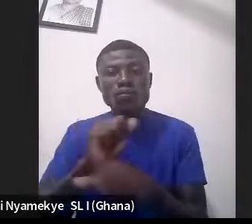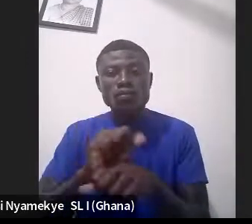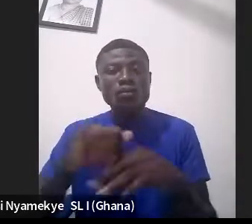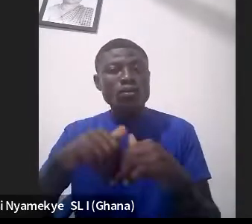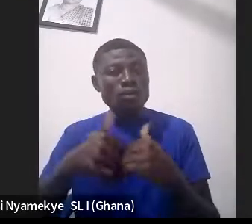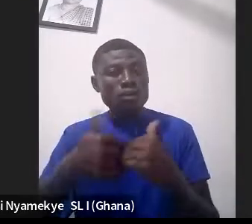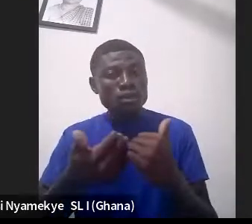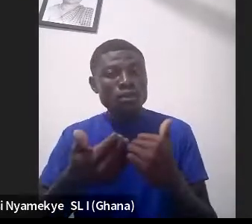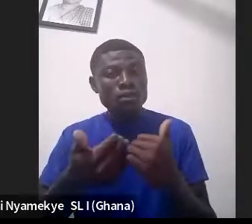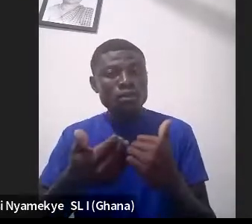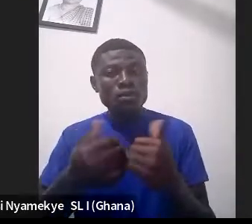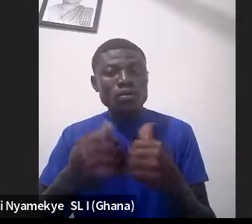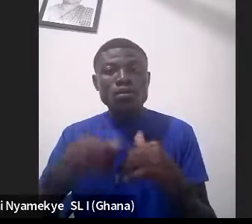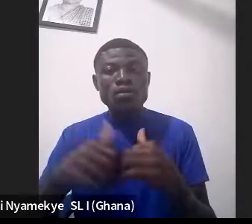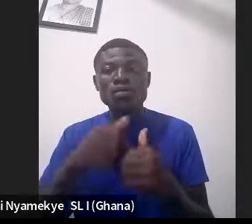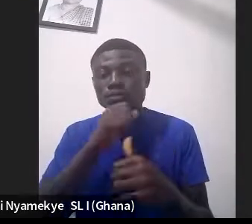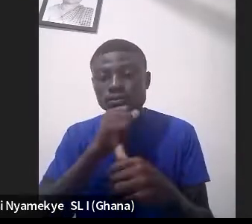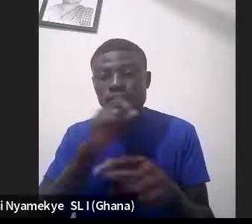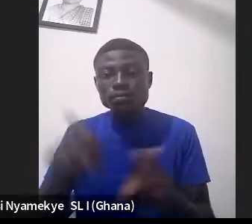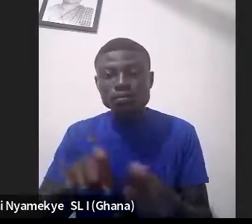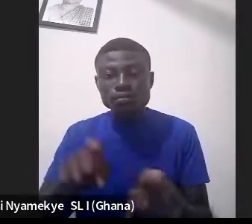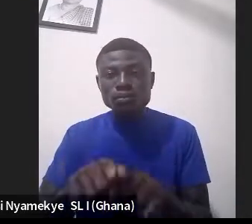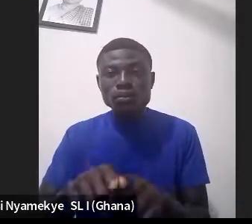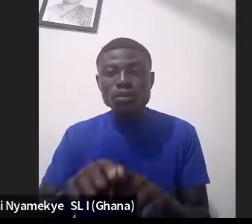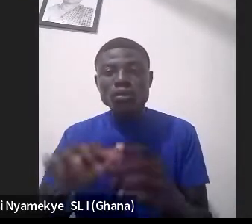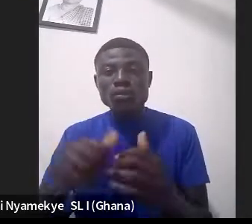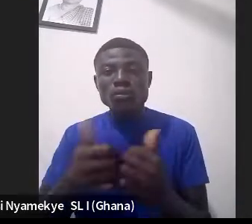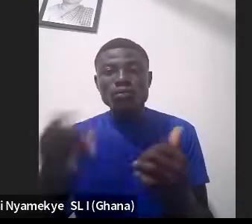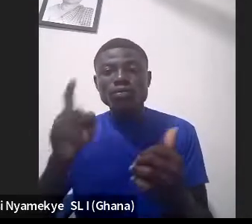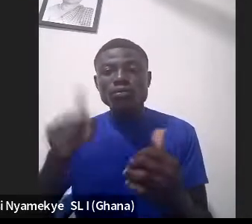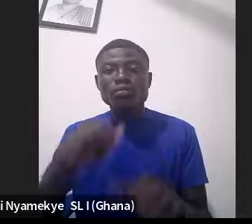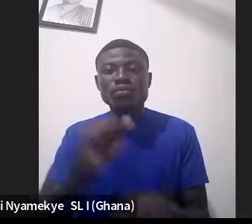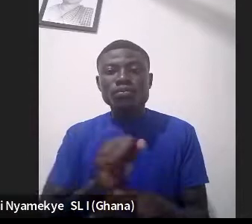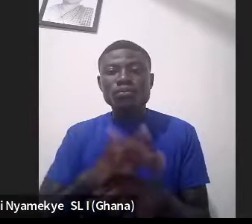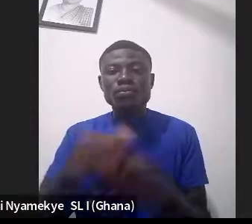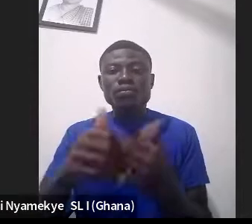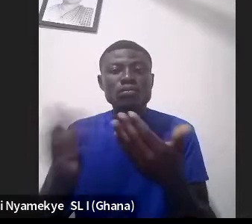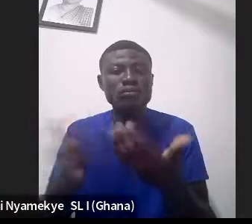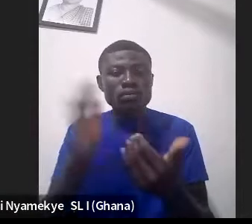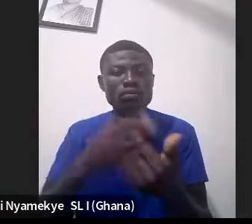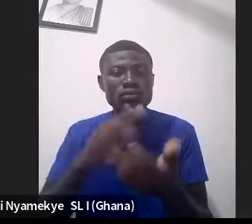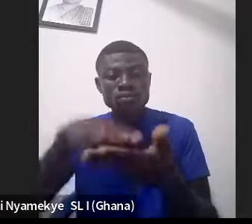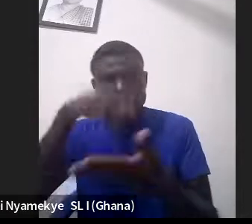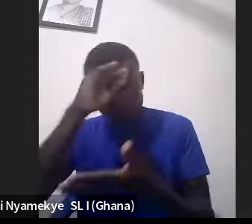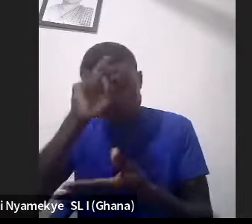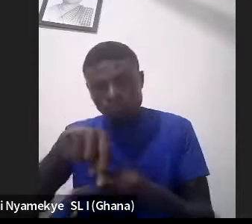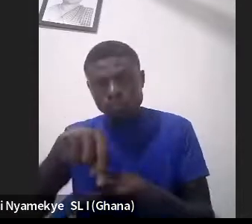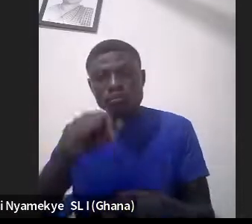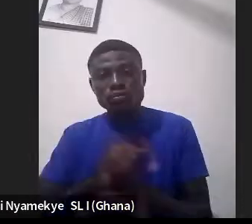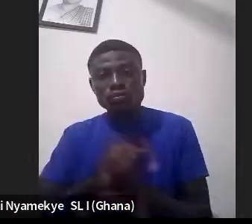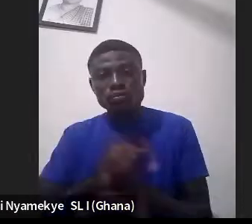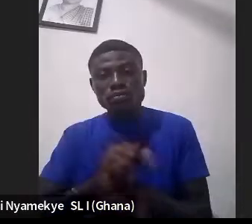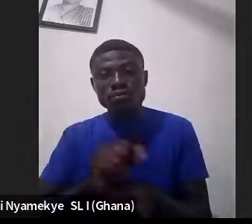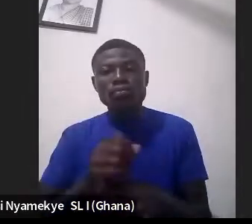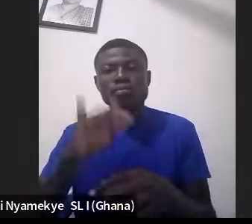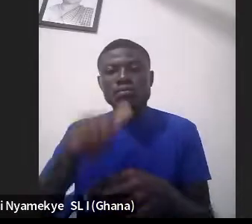how old you are, but it's obviously easier to learn when you're younger, right? So that would be my number one advice is